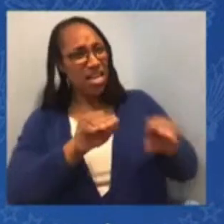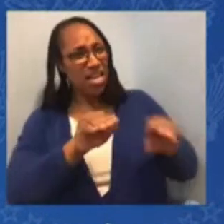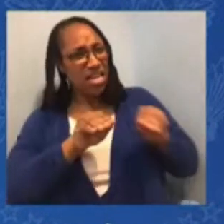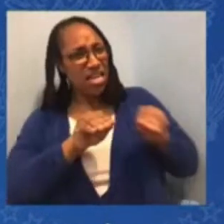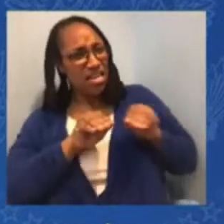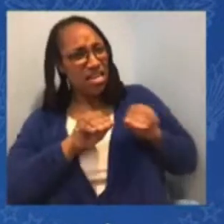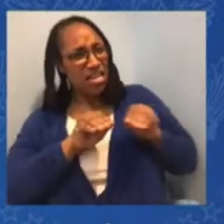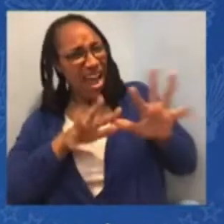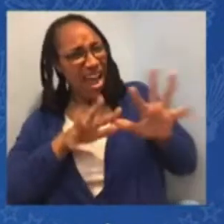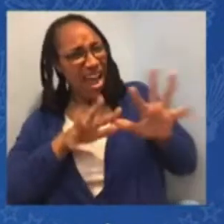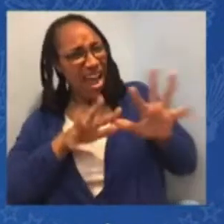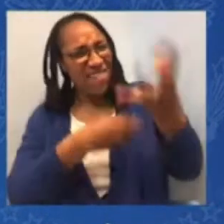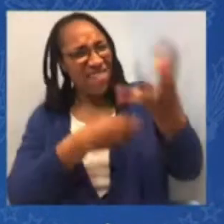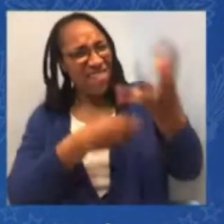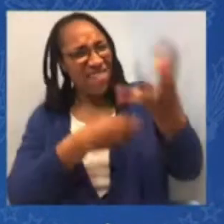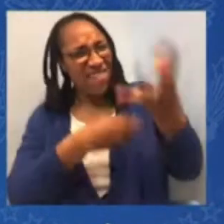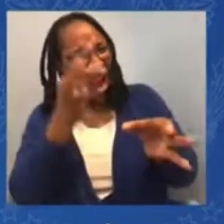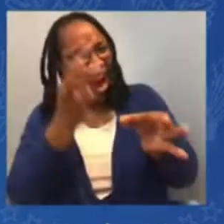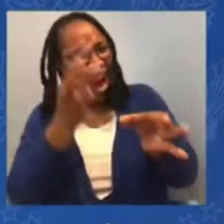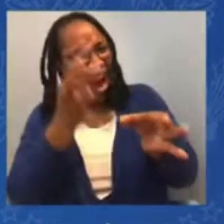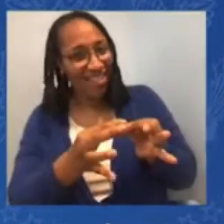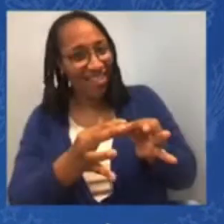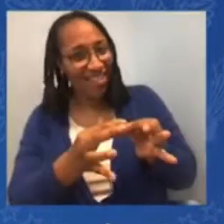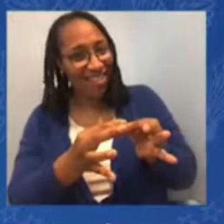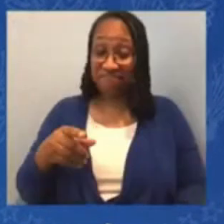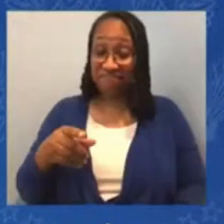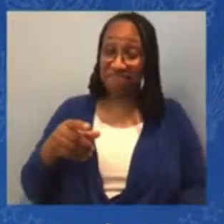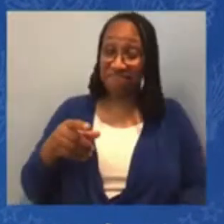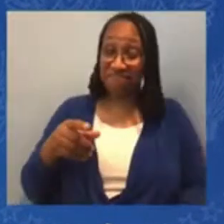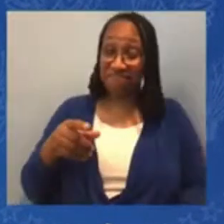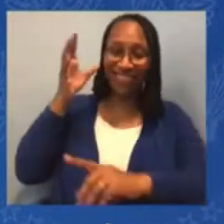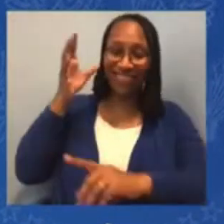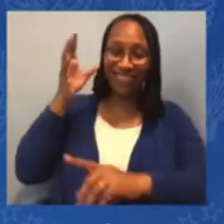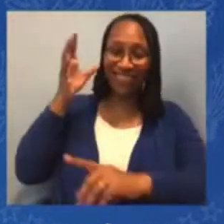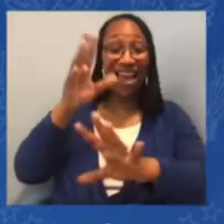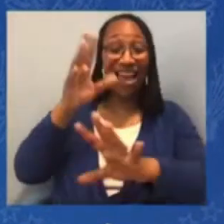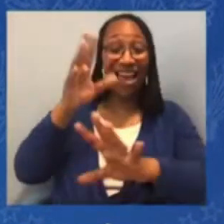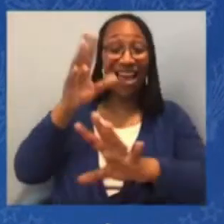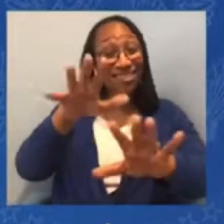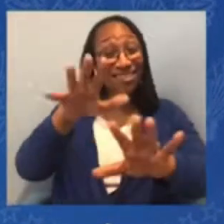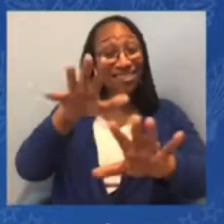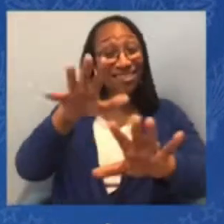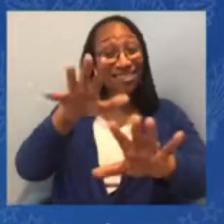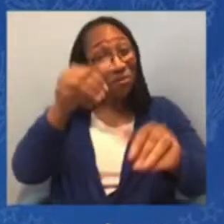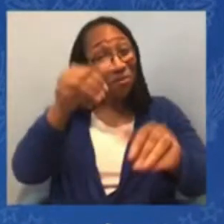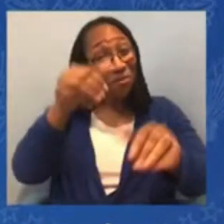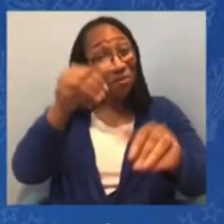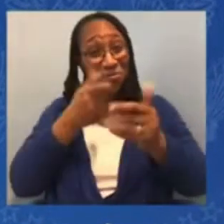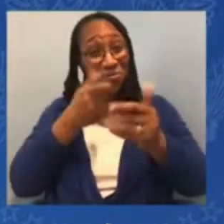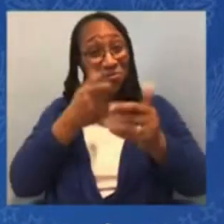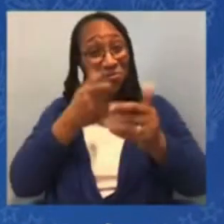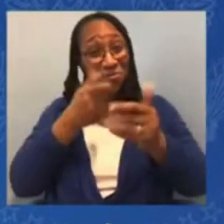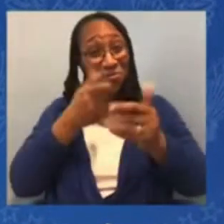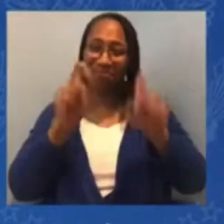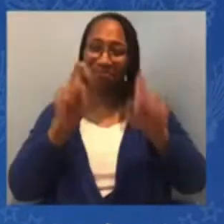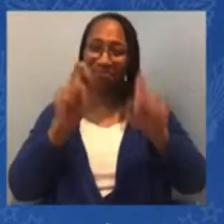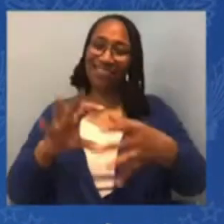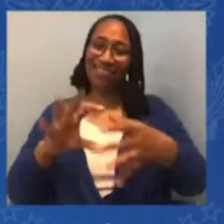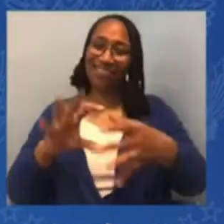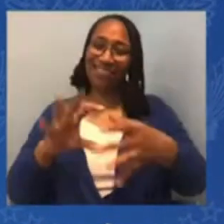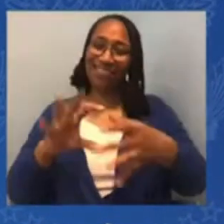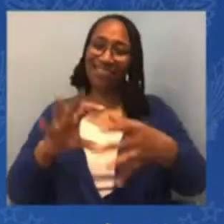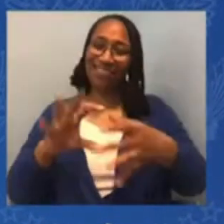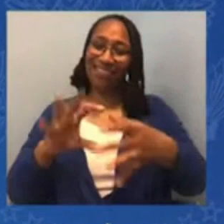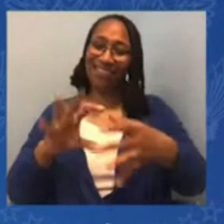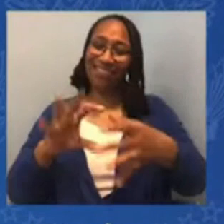States of America. And there's nothing beyond our capacity when we do it together. God bless you all and may God protect our troops. We can